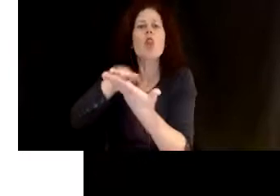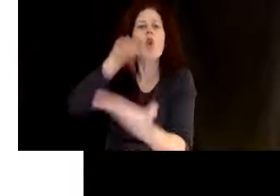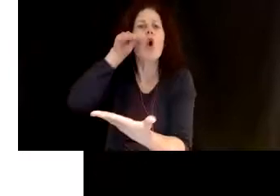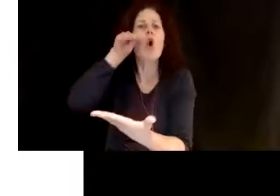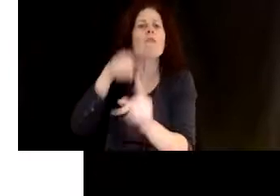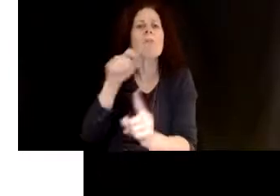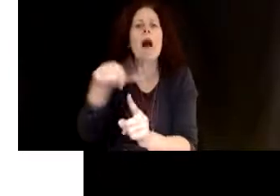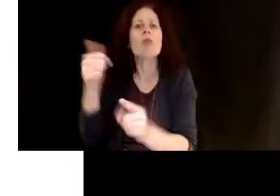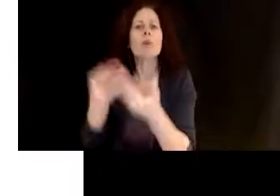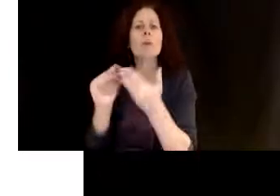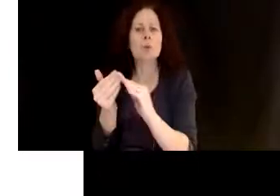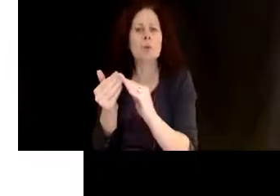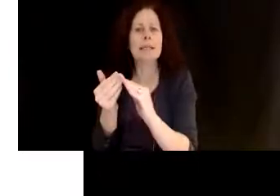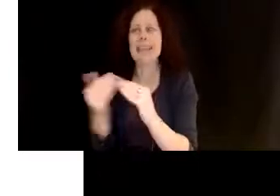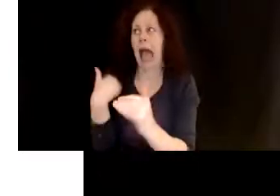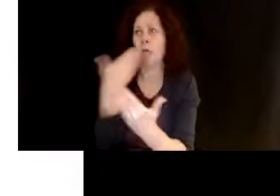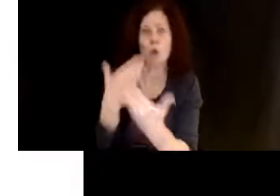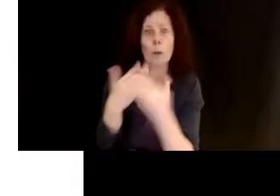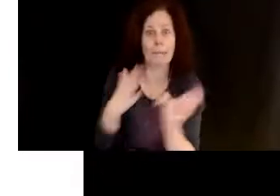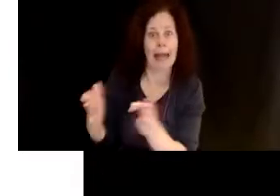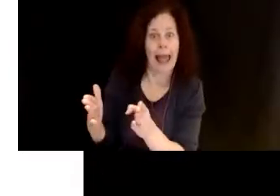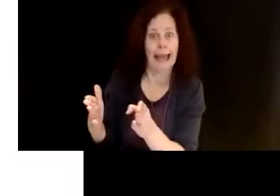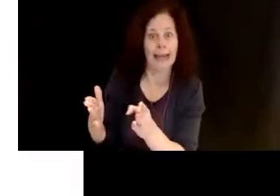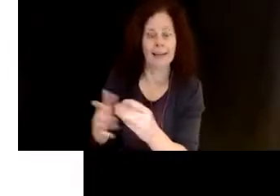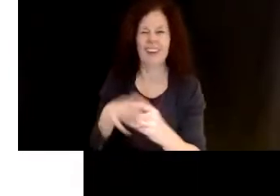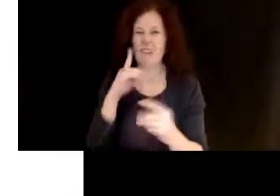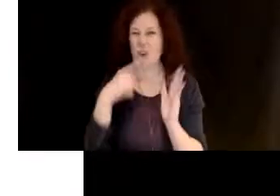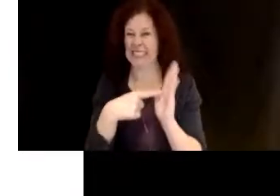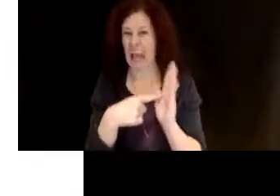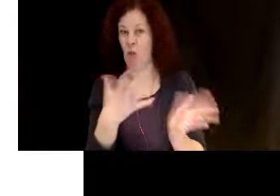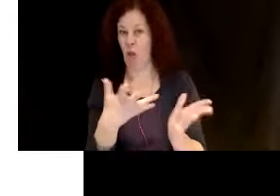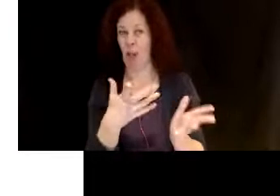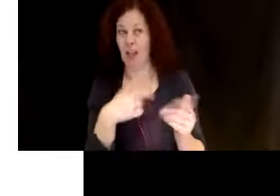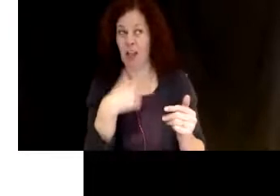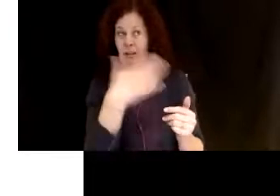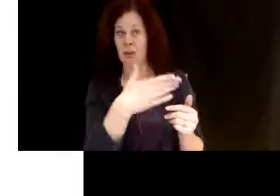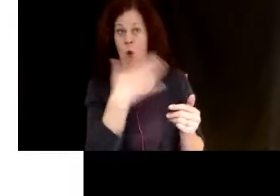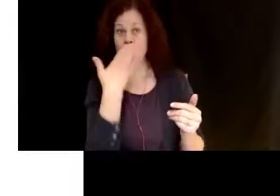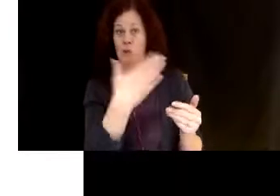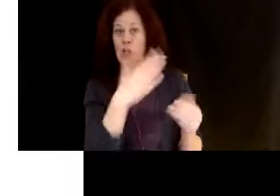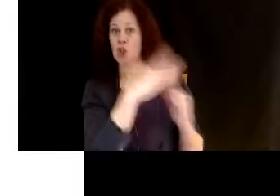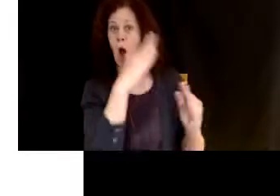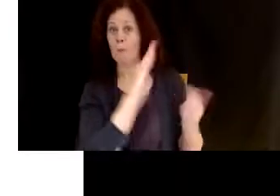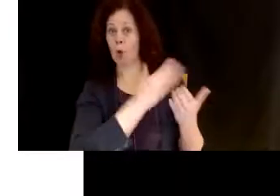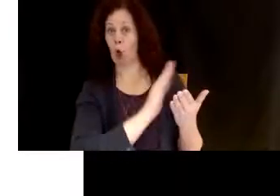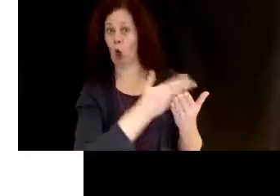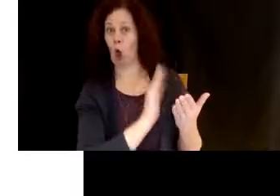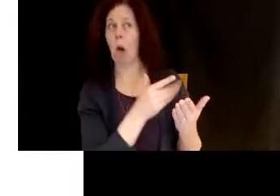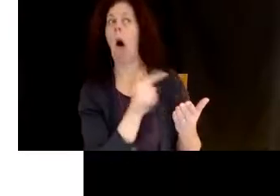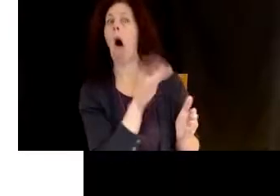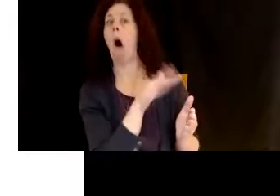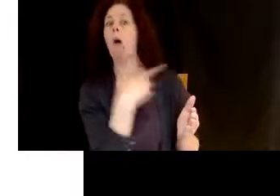quality plans. In other words, there are good recipes and ways of cooking and dealing with the